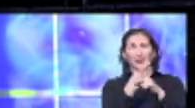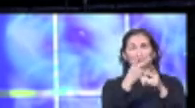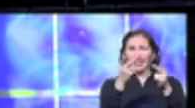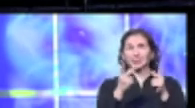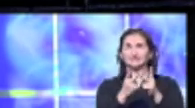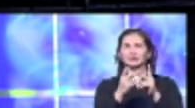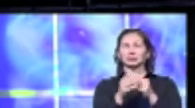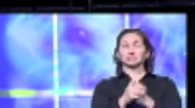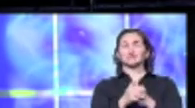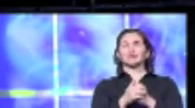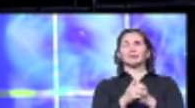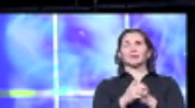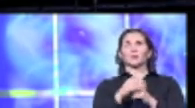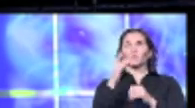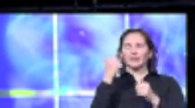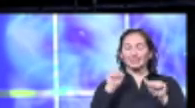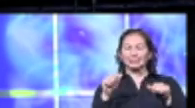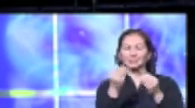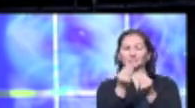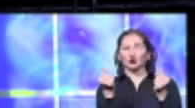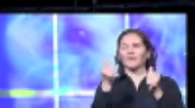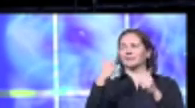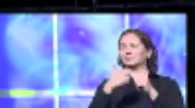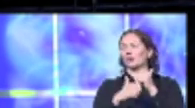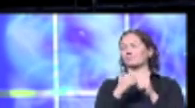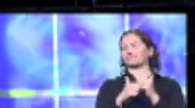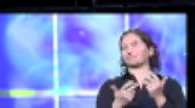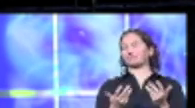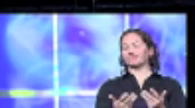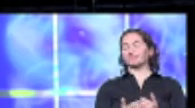where this is solved.